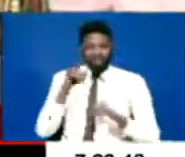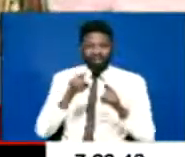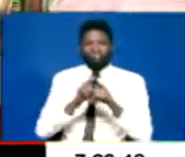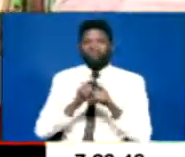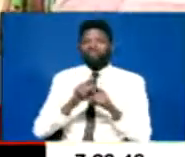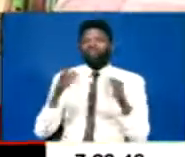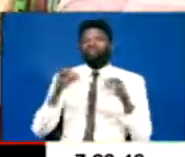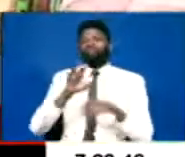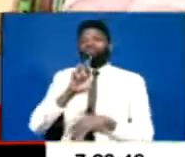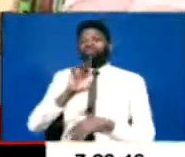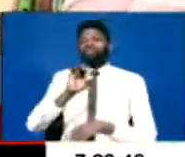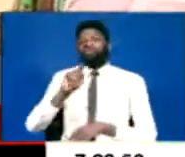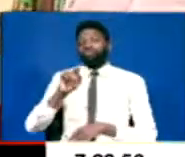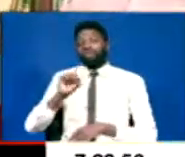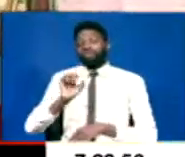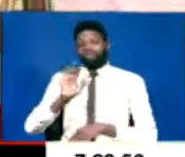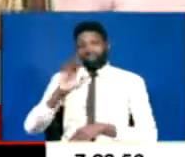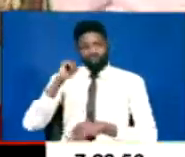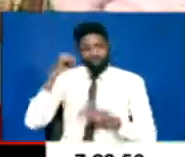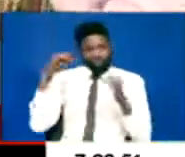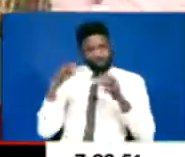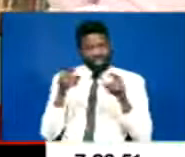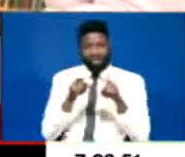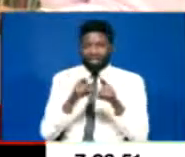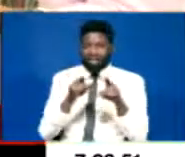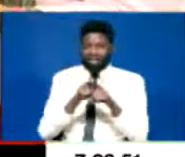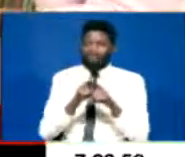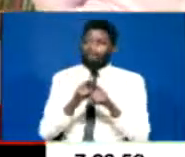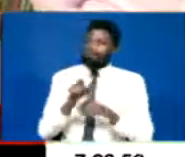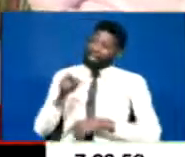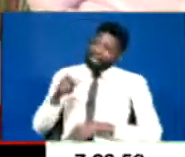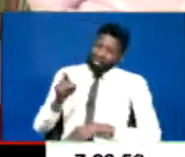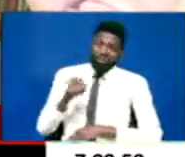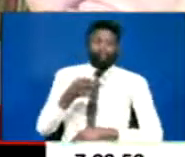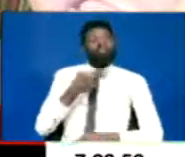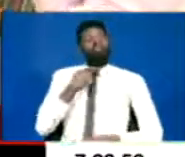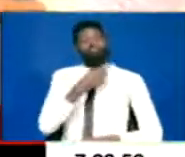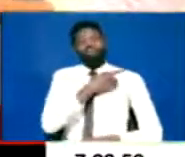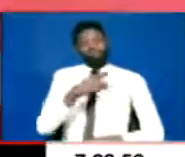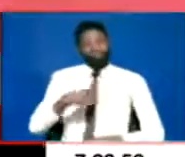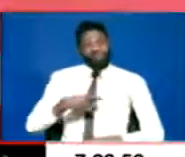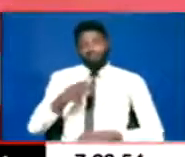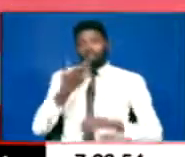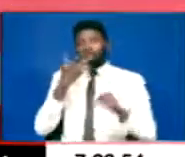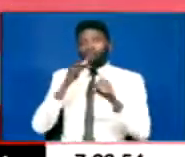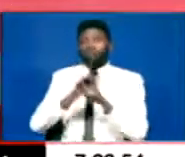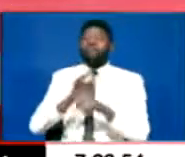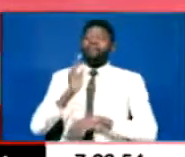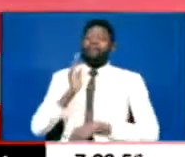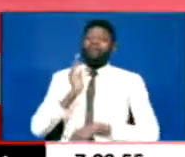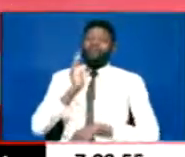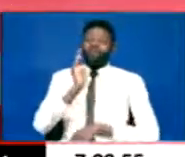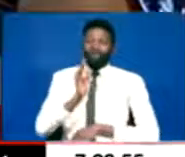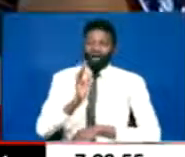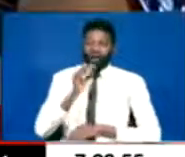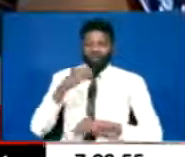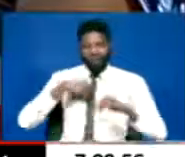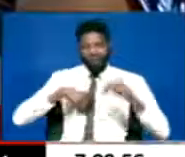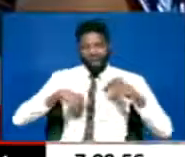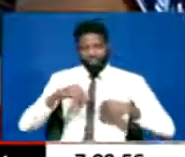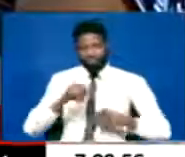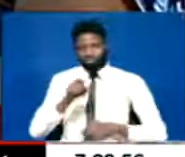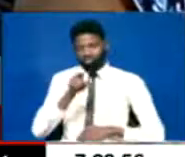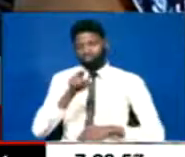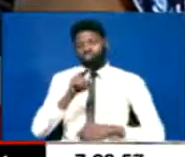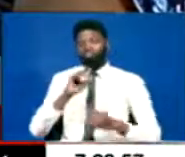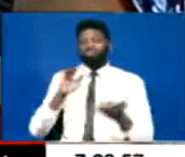12-point manifesto, Moore promises to slay the dragon of corruption, emphasizing his first order of business would be to act on existing records of